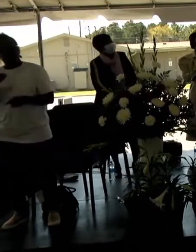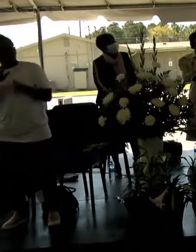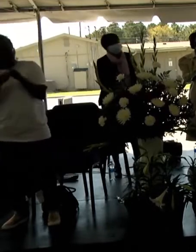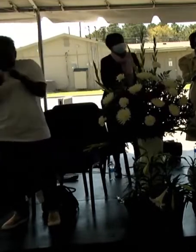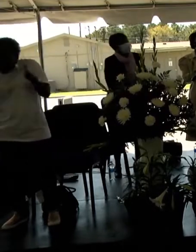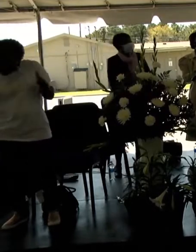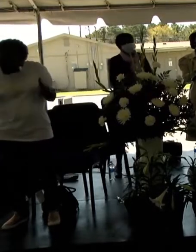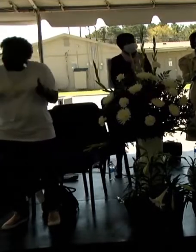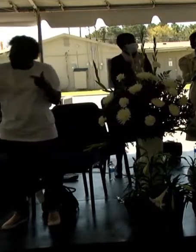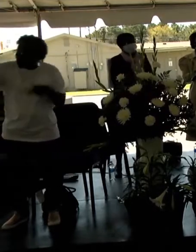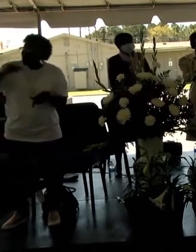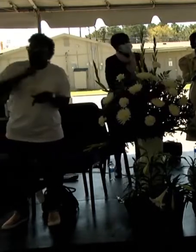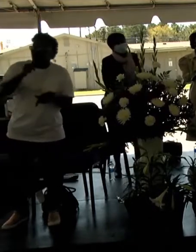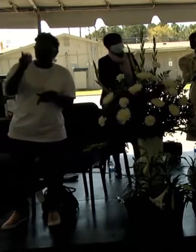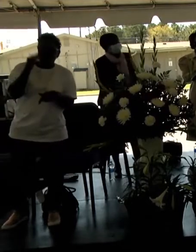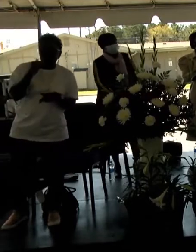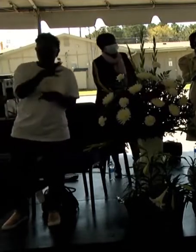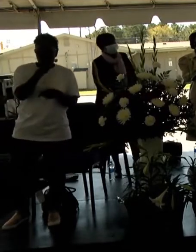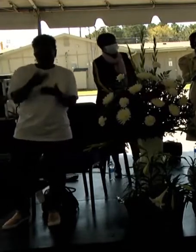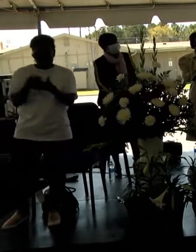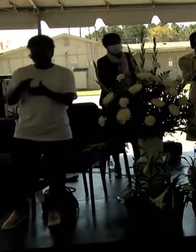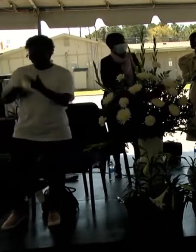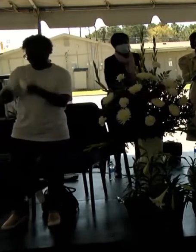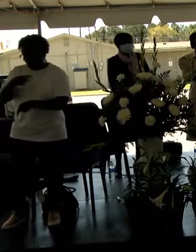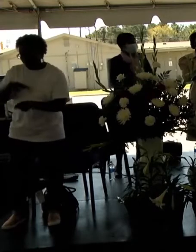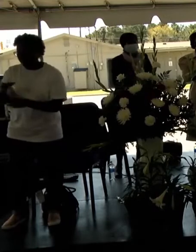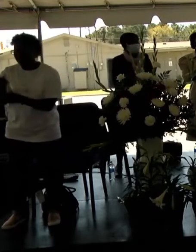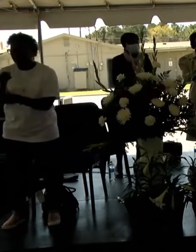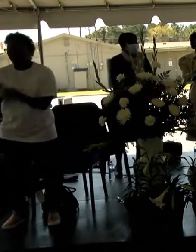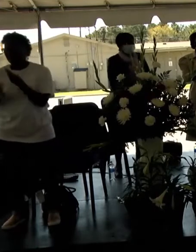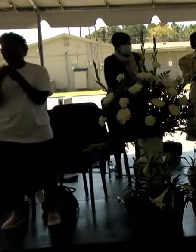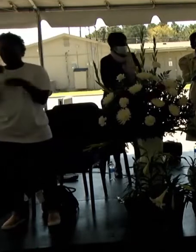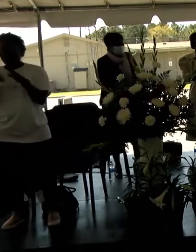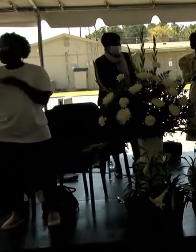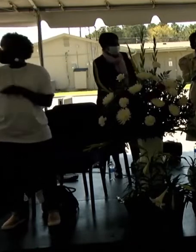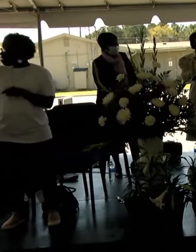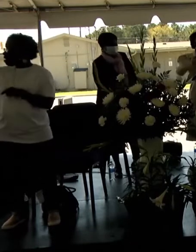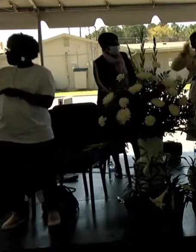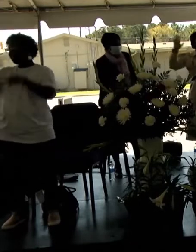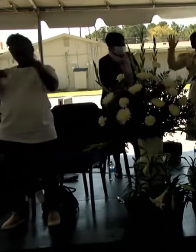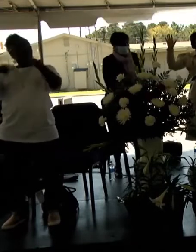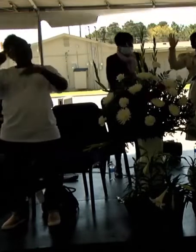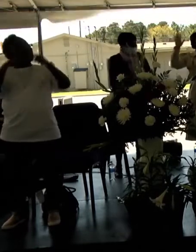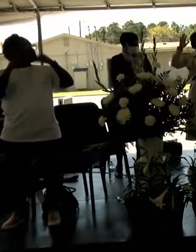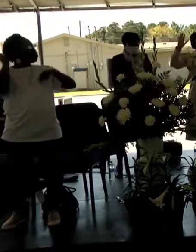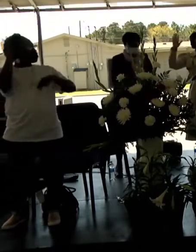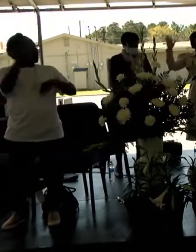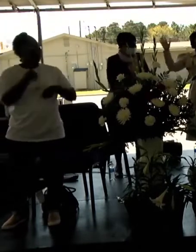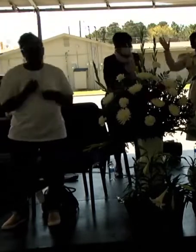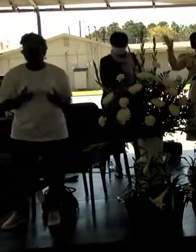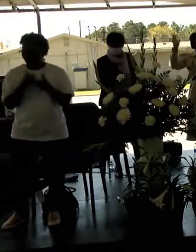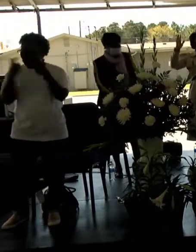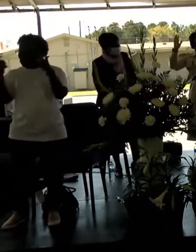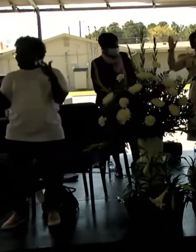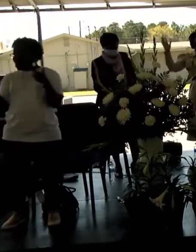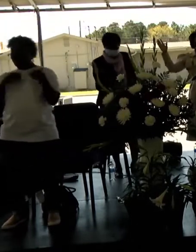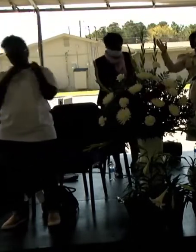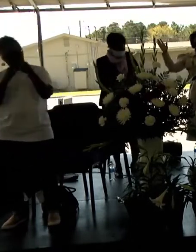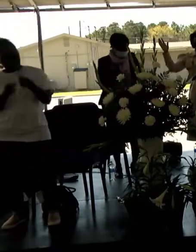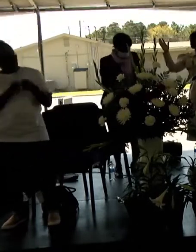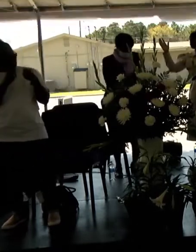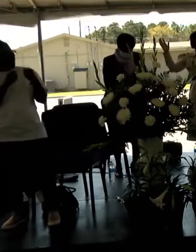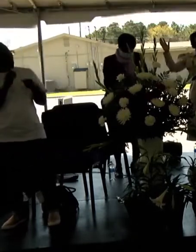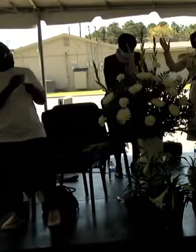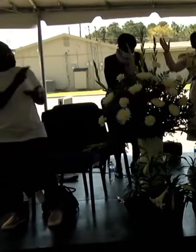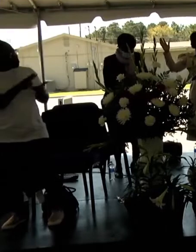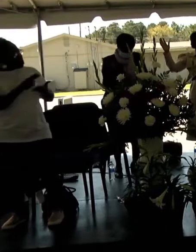something? Before we get back in that building, there's going to be a great outpouring of the gifts of the Spirit and the power of the